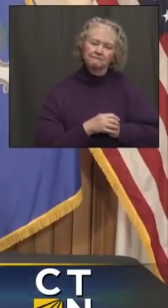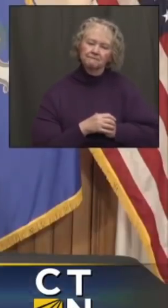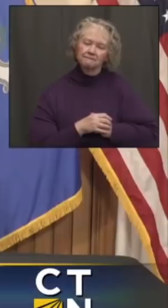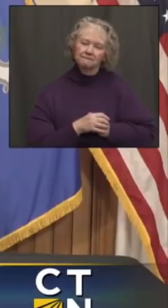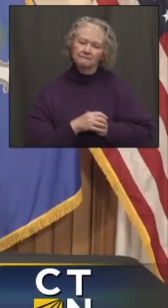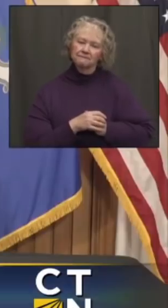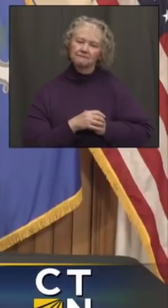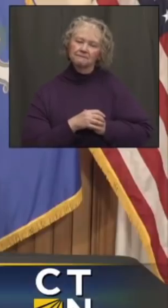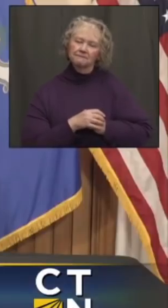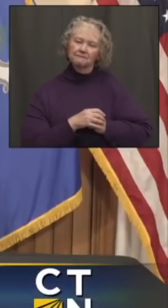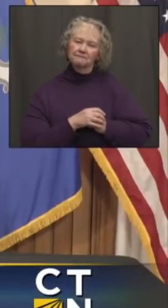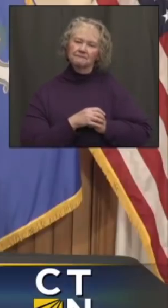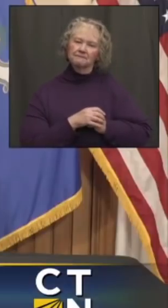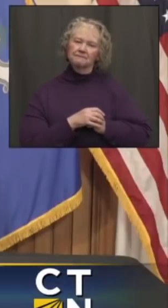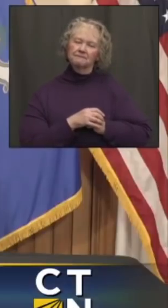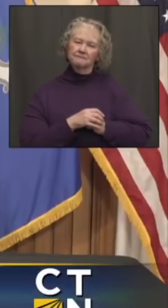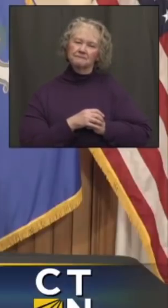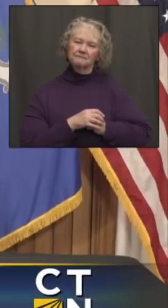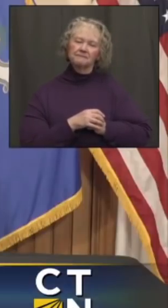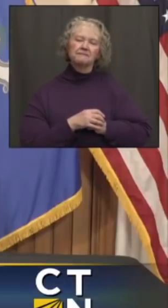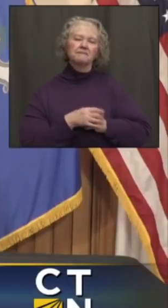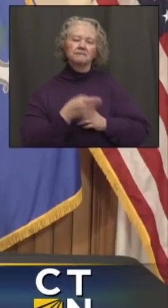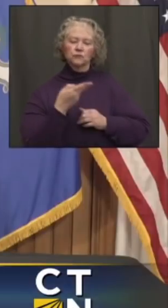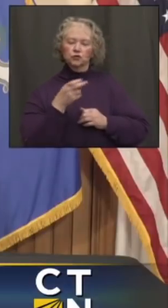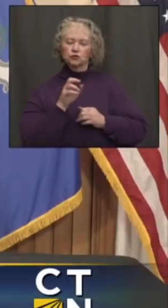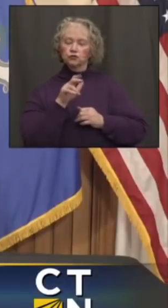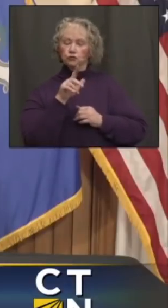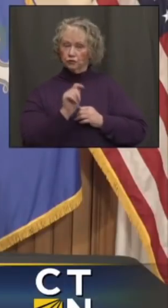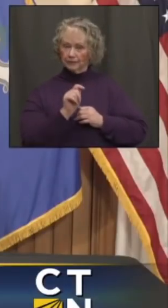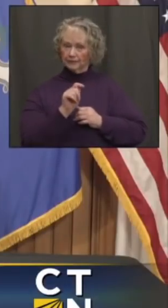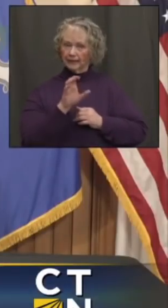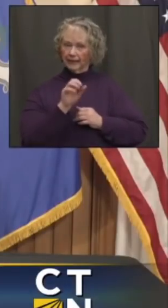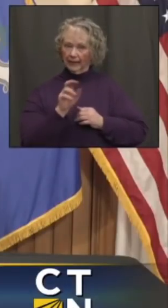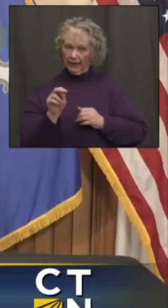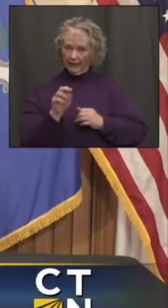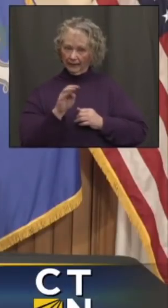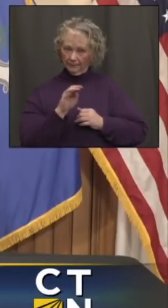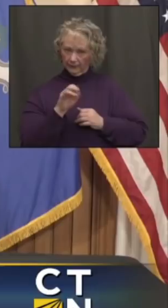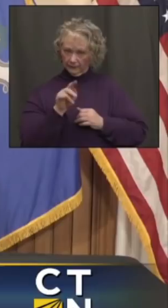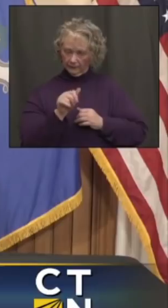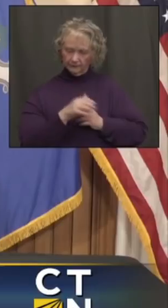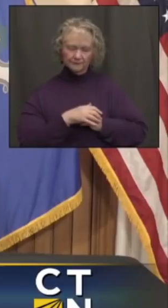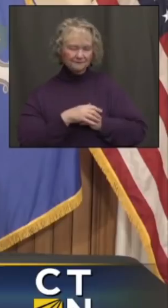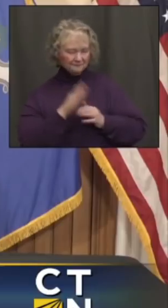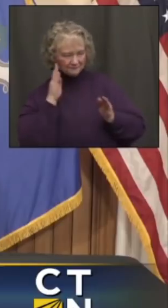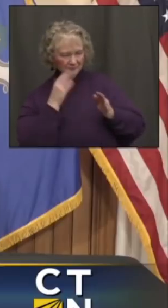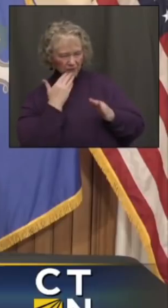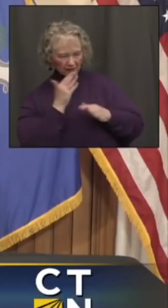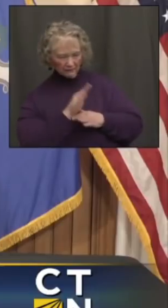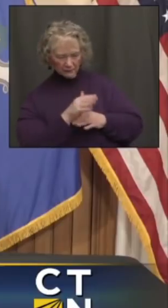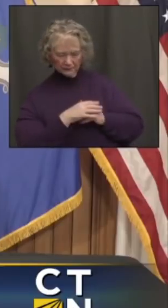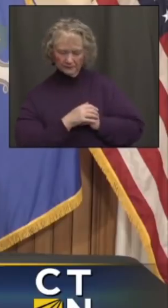general entertainment purposes, we have, 50% capacity restriction and distancing and masking required, but they're allowed to be open now.